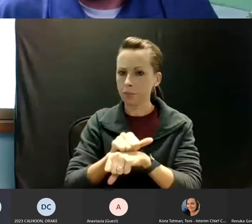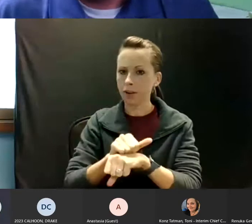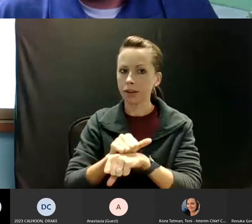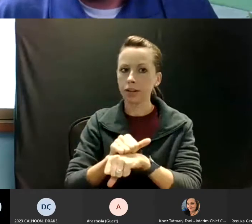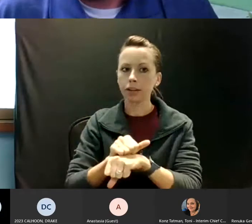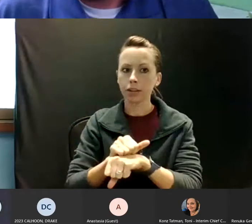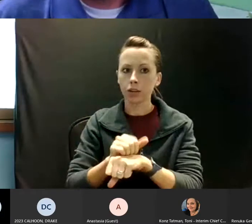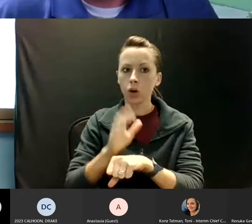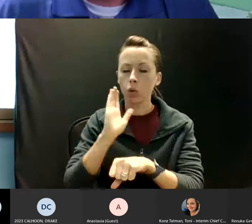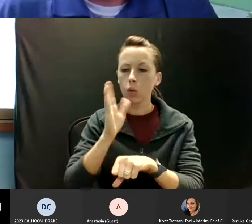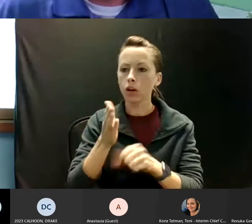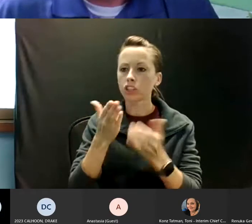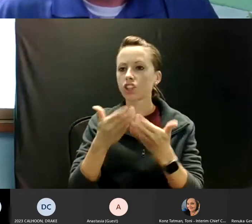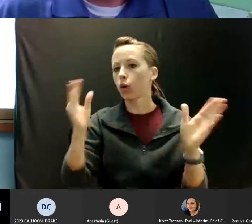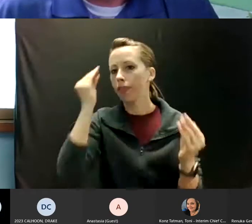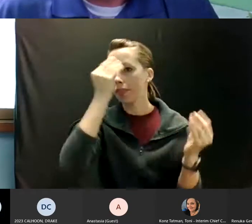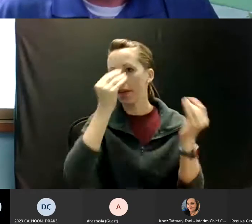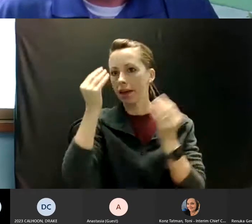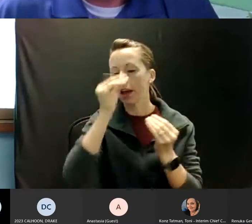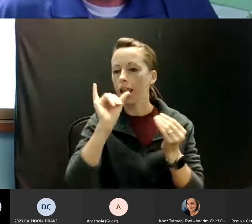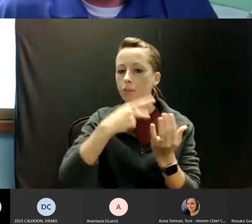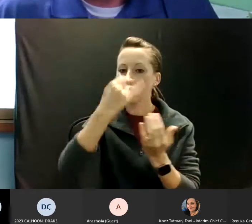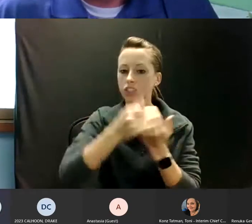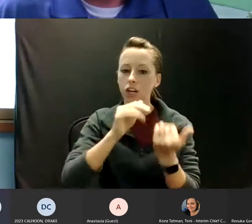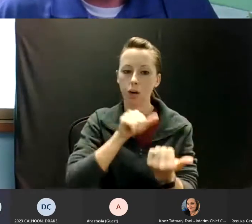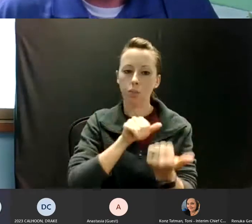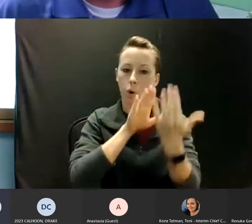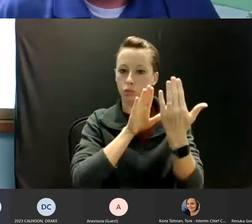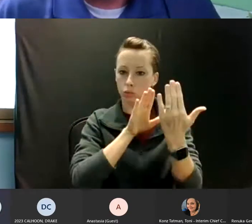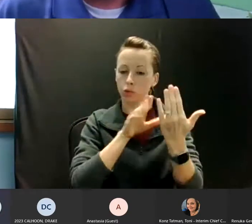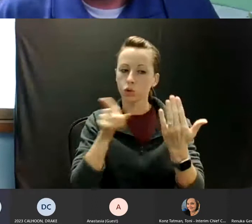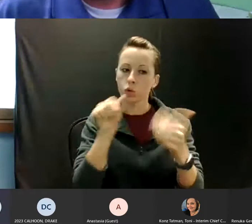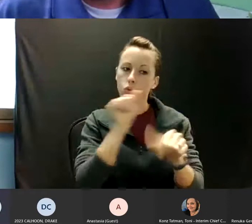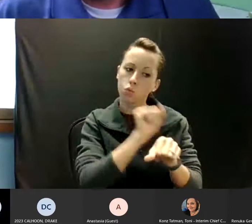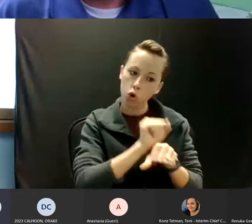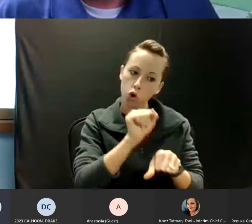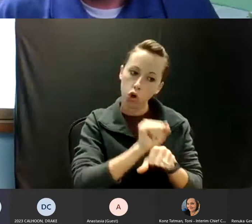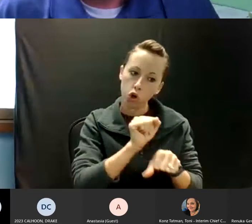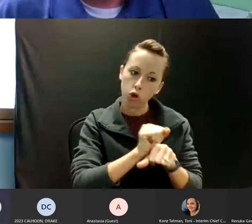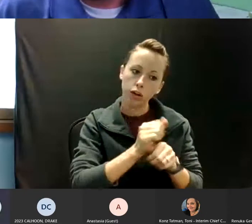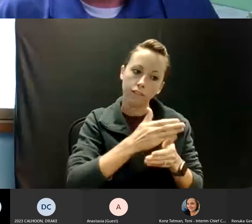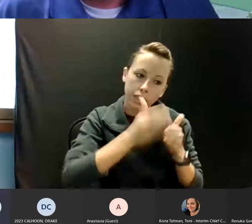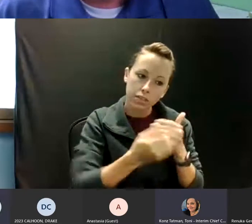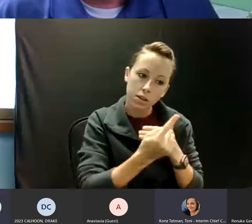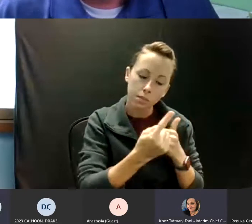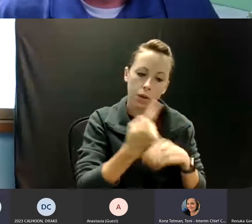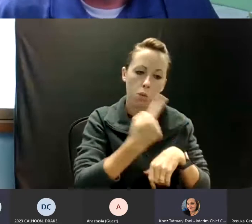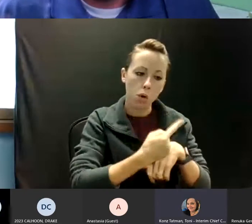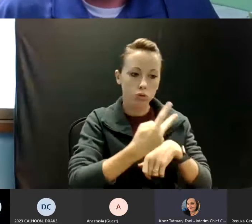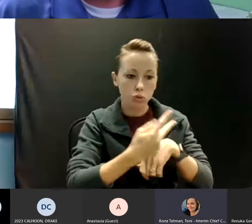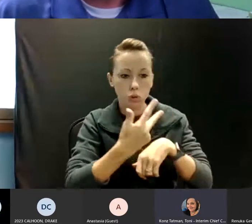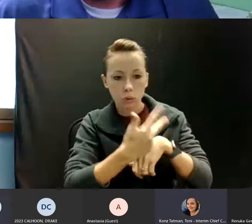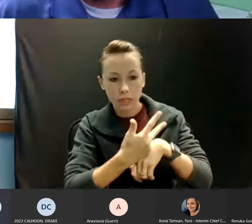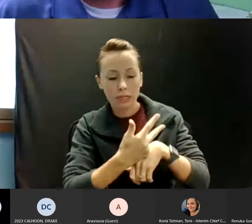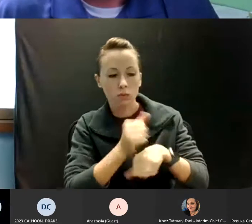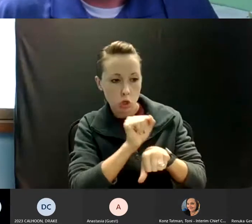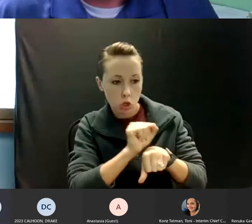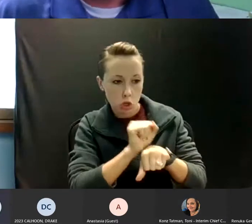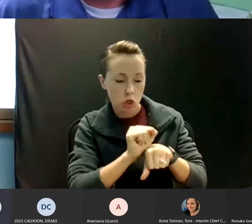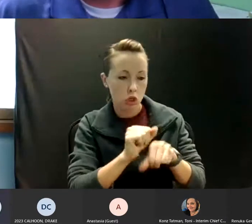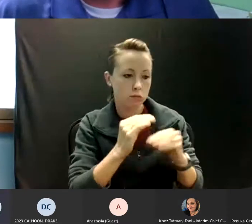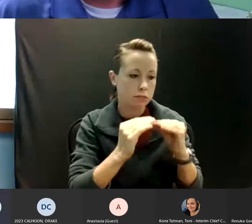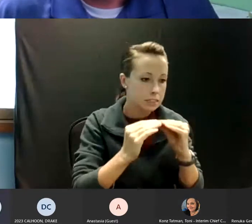generally thought of as a more of a project approach where you're working on something for multiple days is also helpful. We've known that in